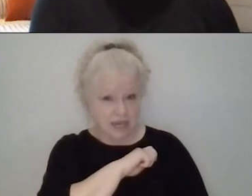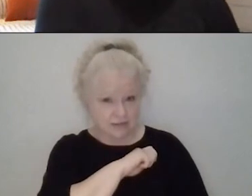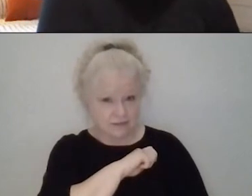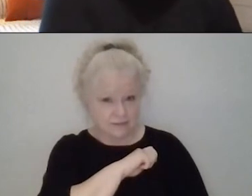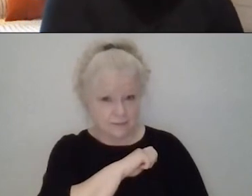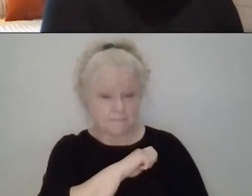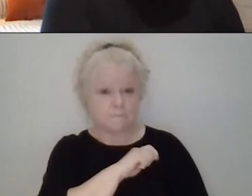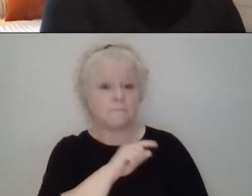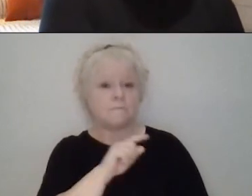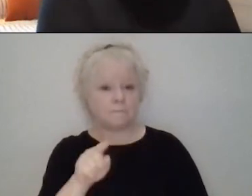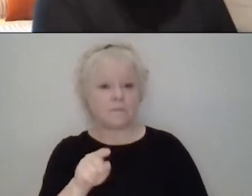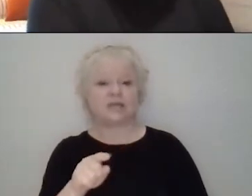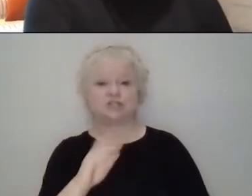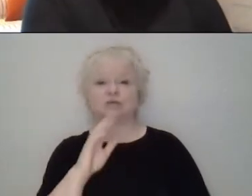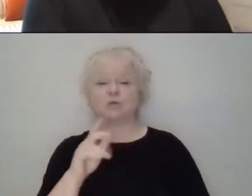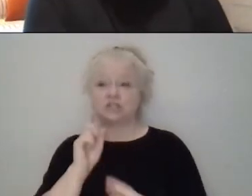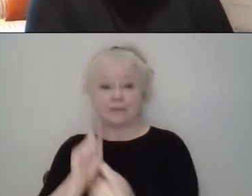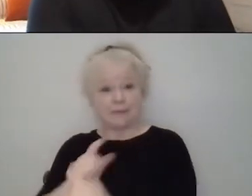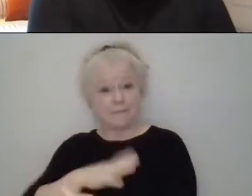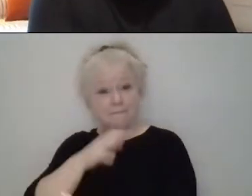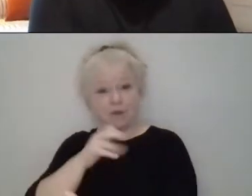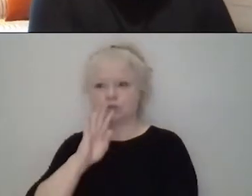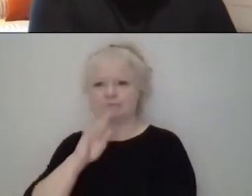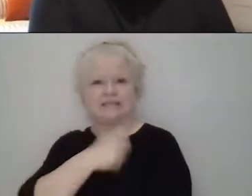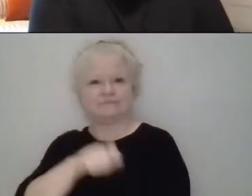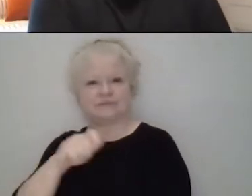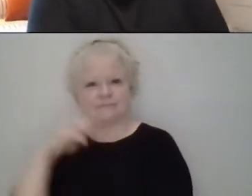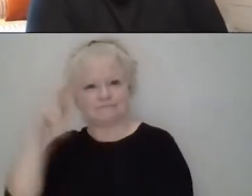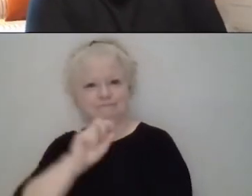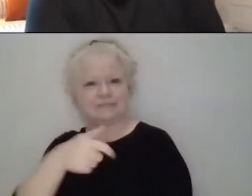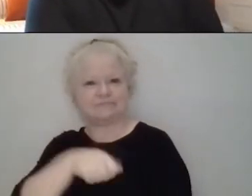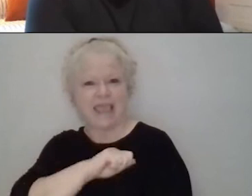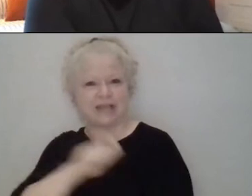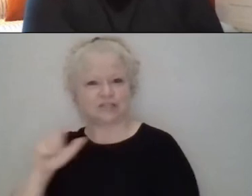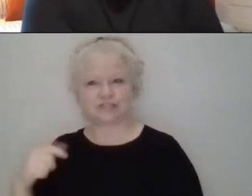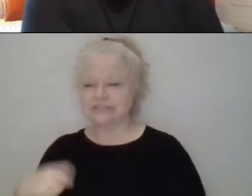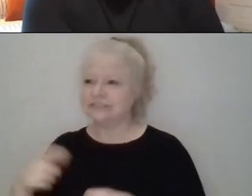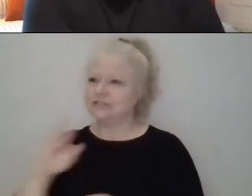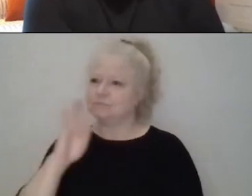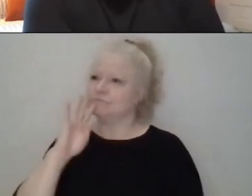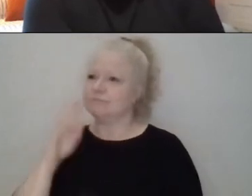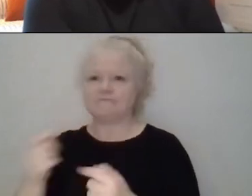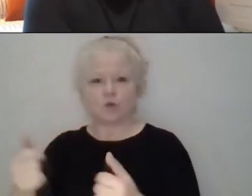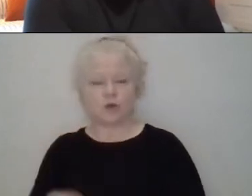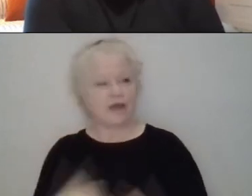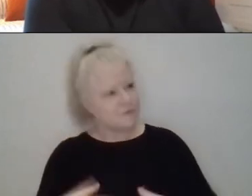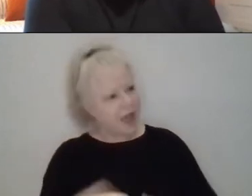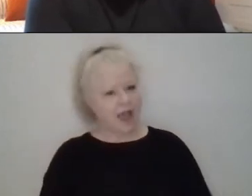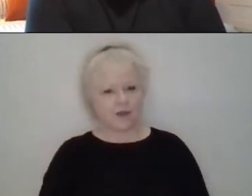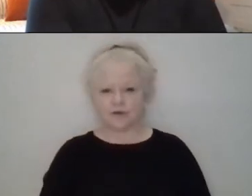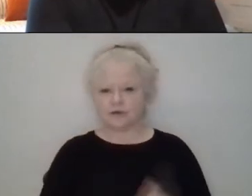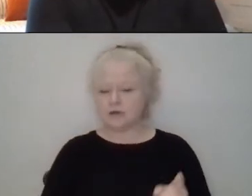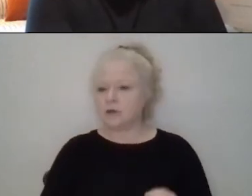immediately launched into Spanish when she first met my mom. And yeah, and she's just totally committed 100% to covering the very best